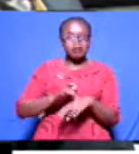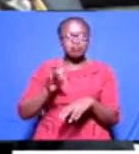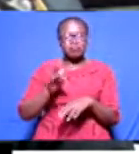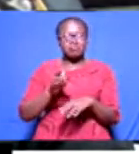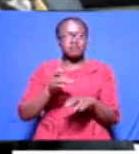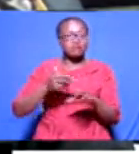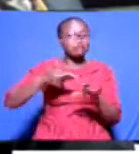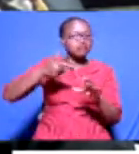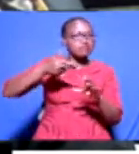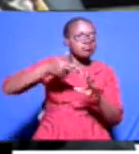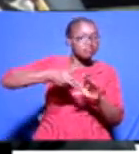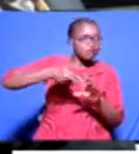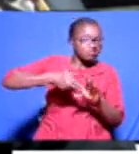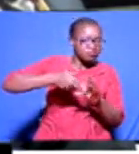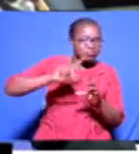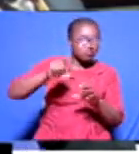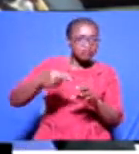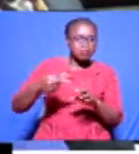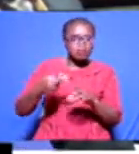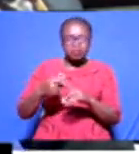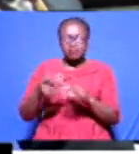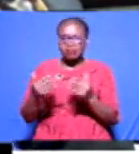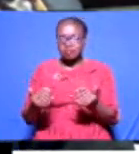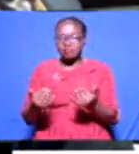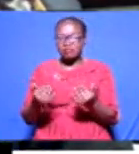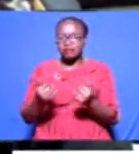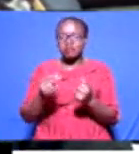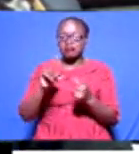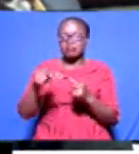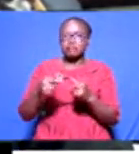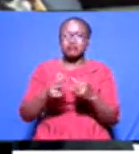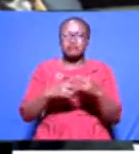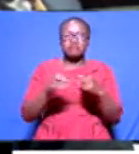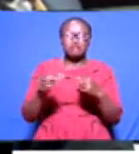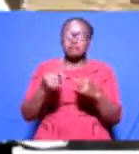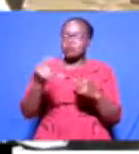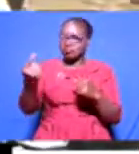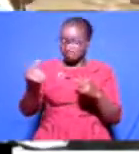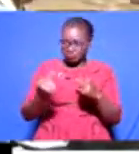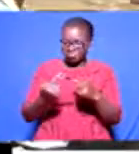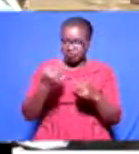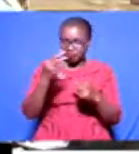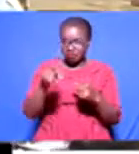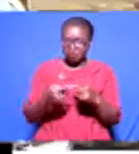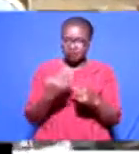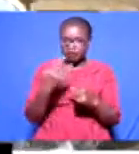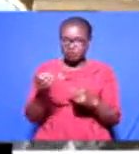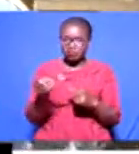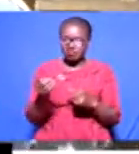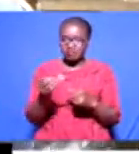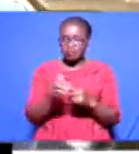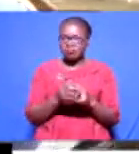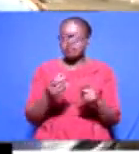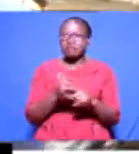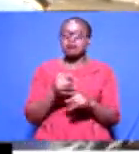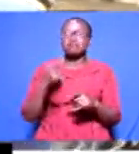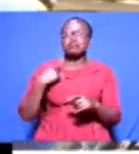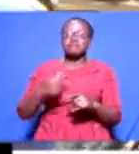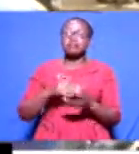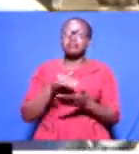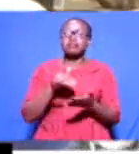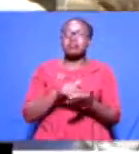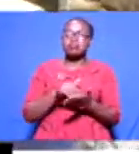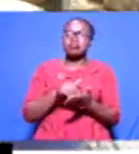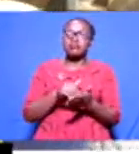1000 sasa hivi tunakunywa 17 kwenda kurudi ni 34 hebu fanya hesabu uone. From uniform centers, bookshop centers